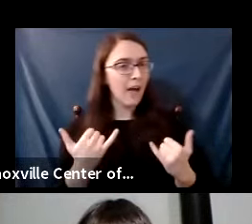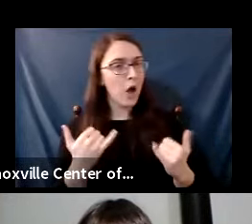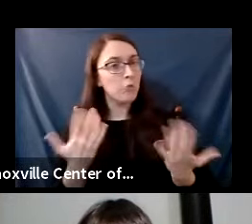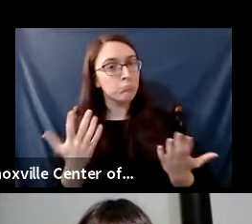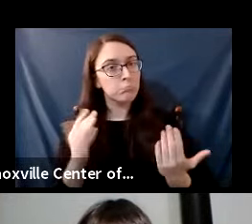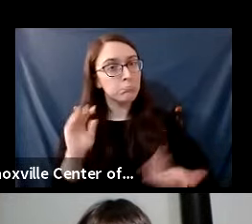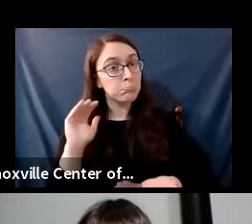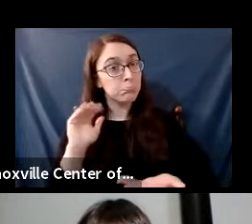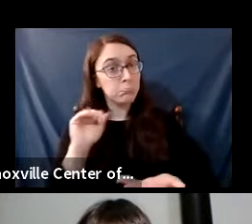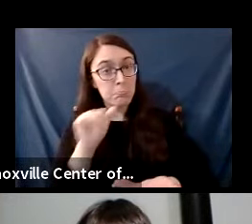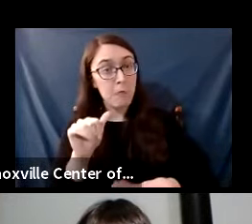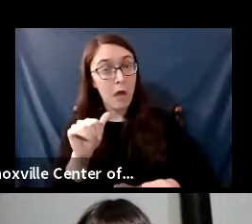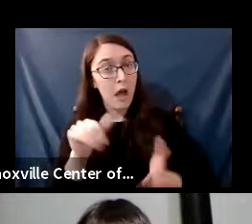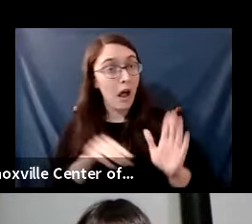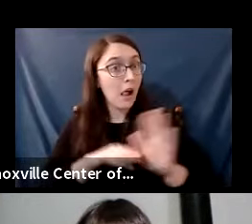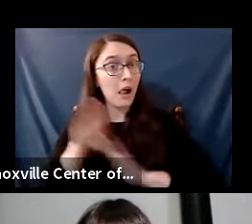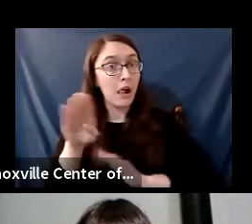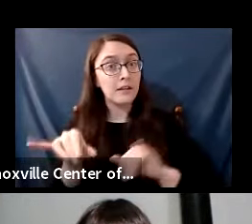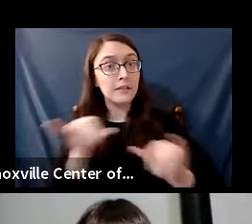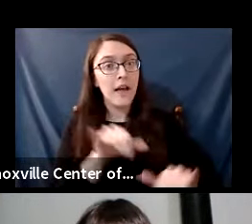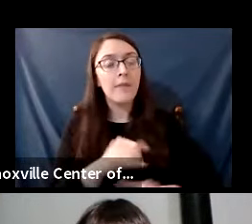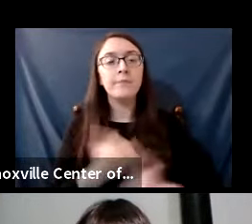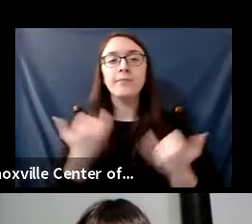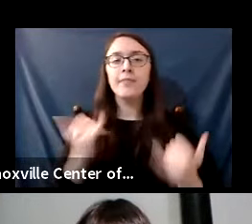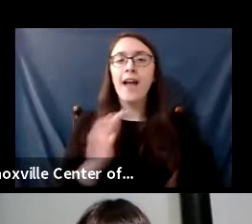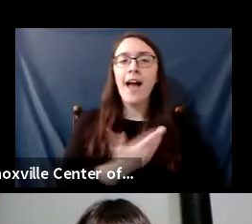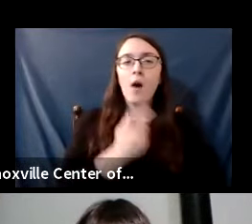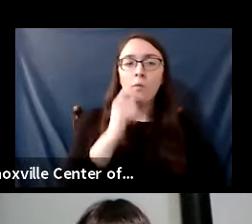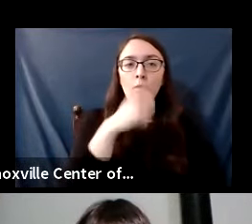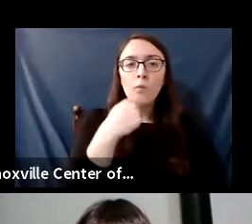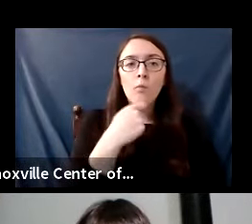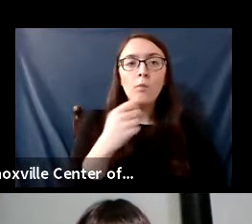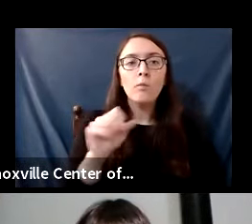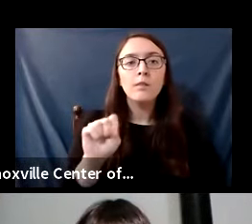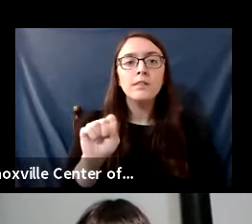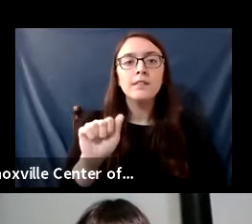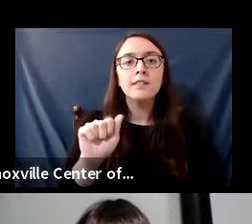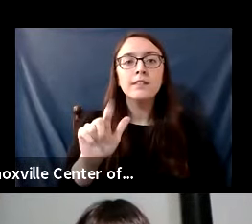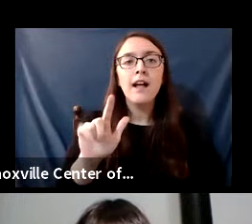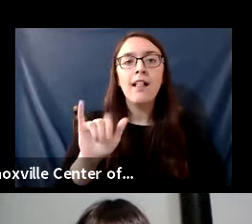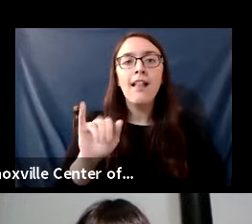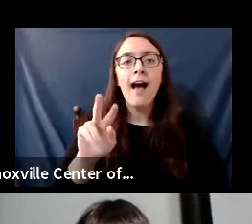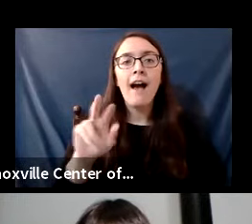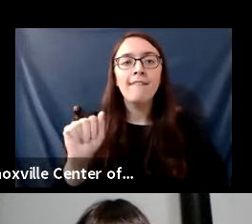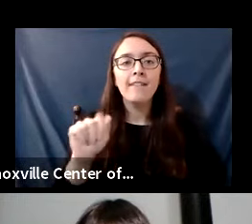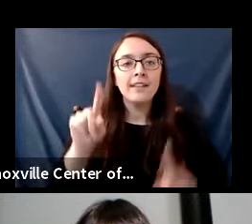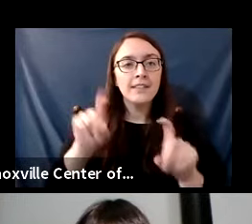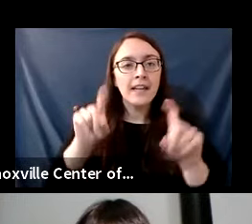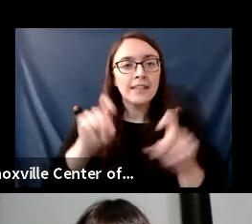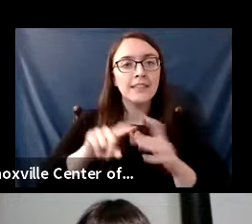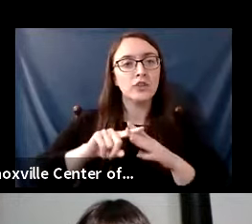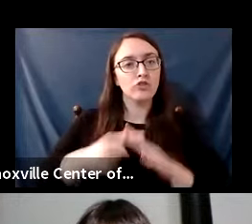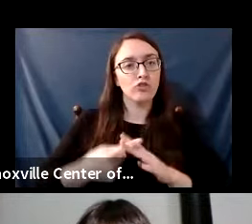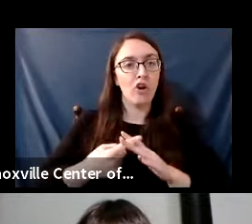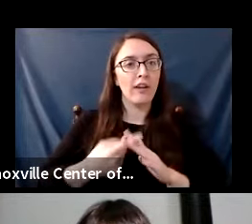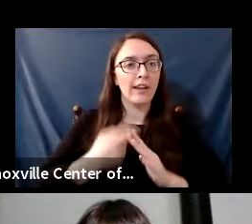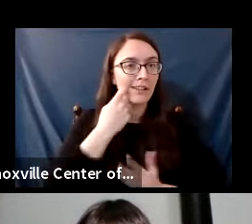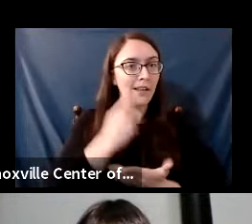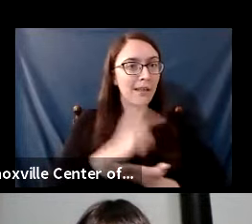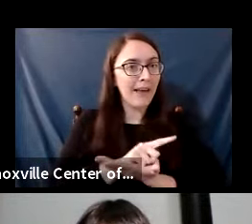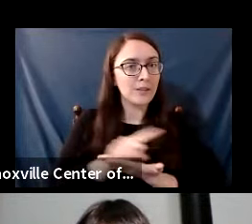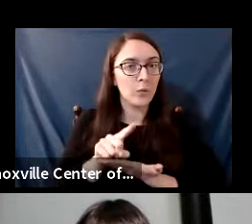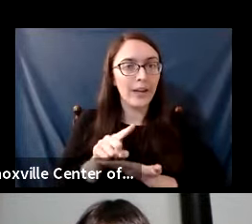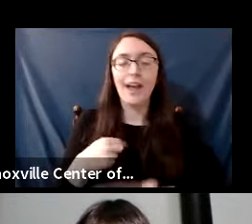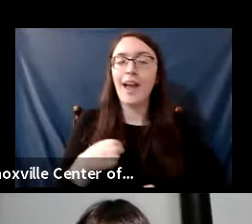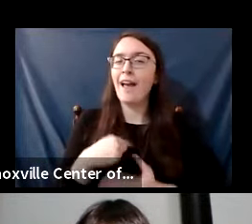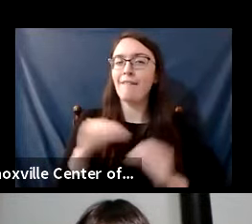that's reassuring. Our saliva testing started this past week. I don't have any hard numbers for you